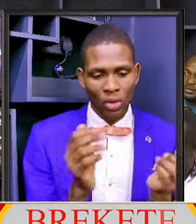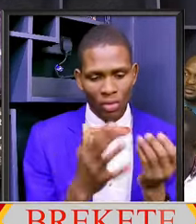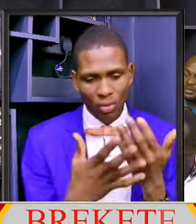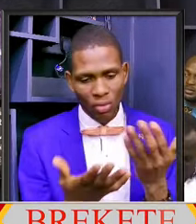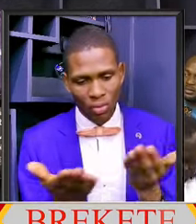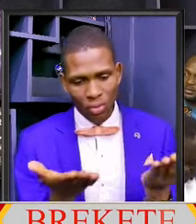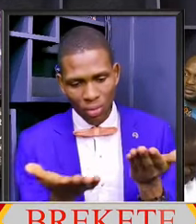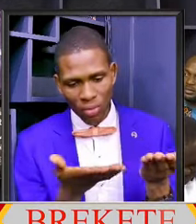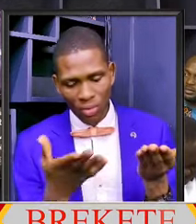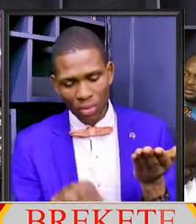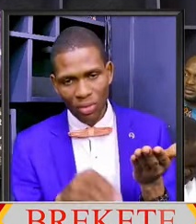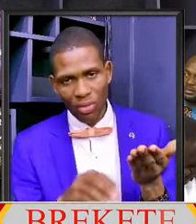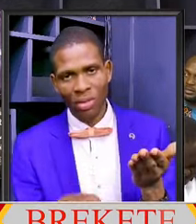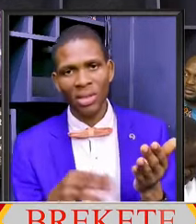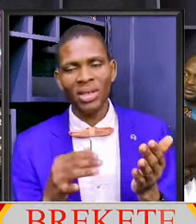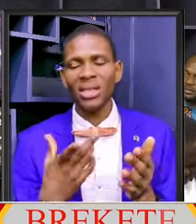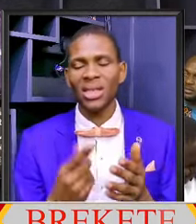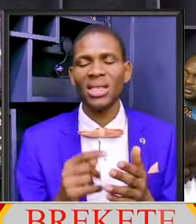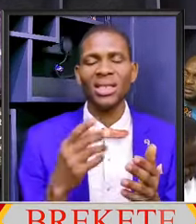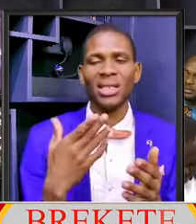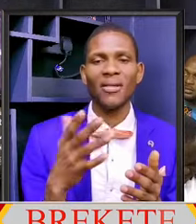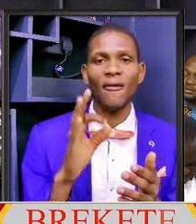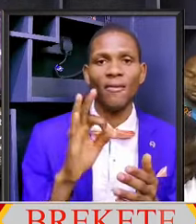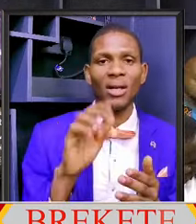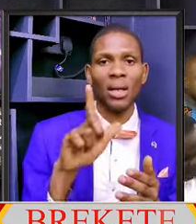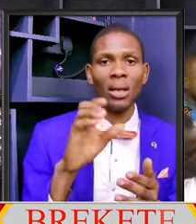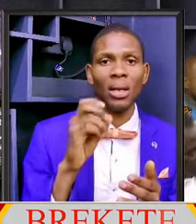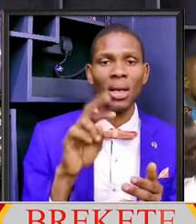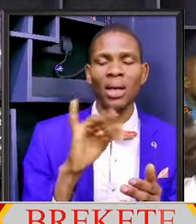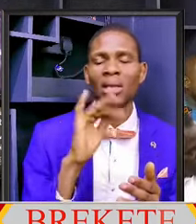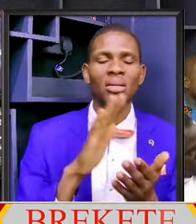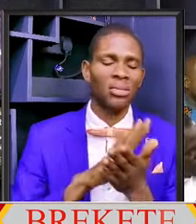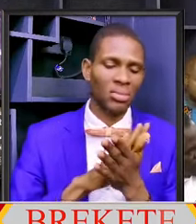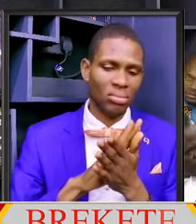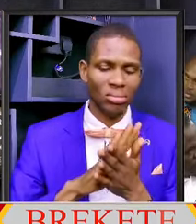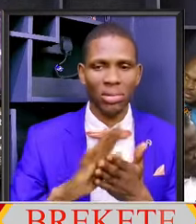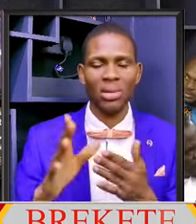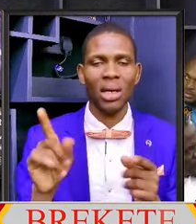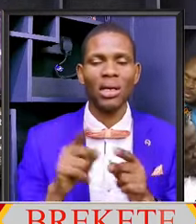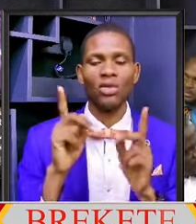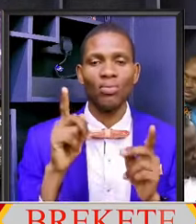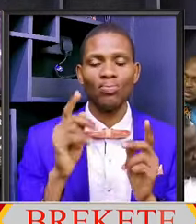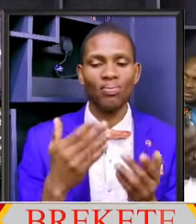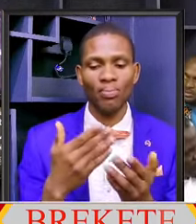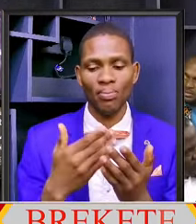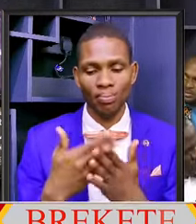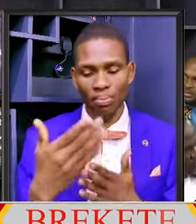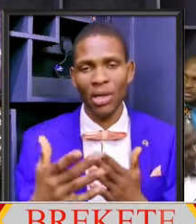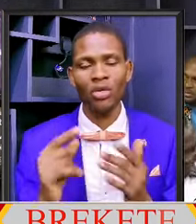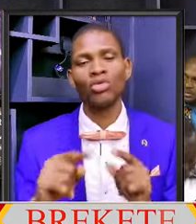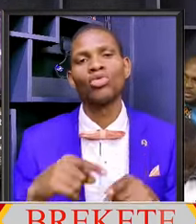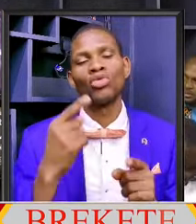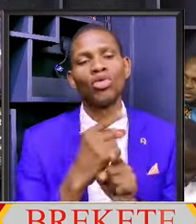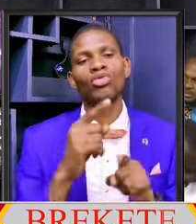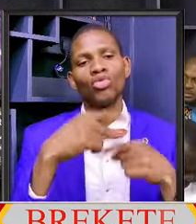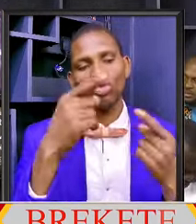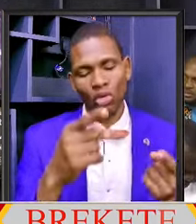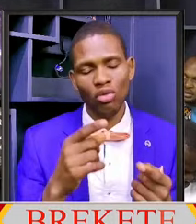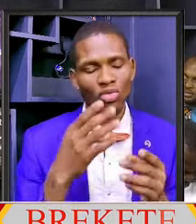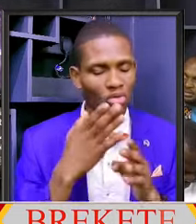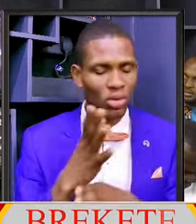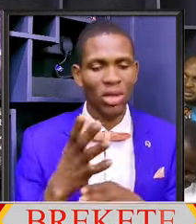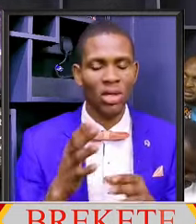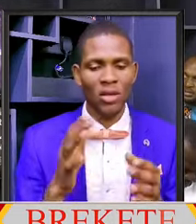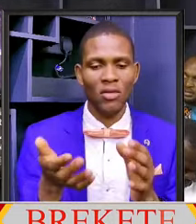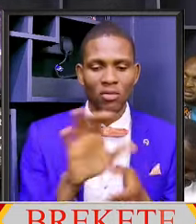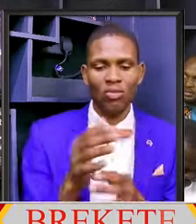need already. You so go just boil water. So if like person just more. Buy them now, they go house. Yes, now my just to president. Make two. Yes, my give us president. Phone